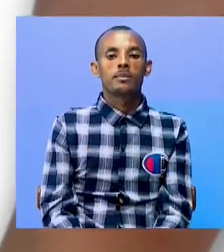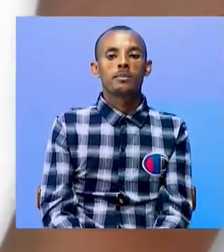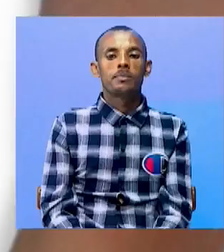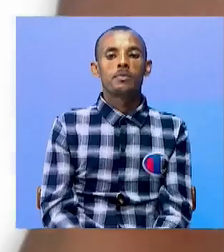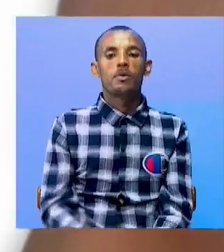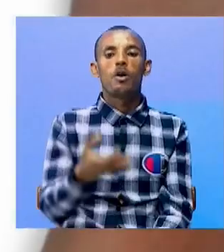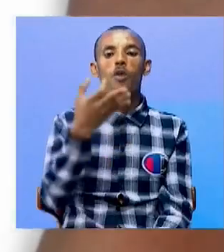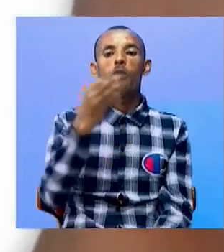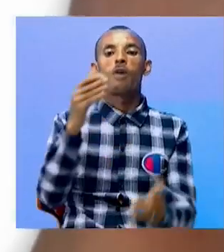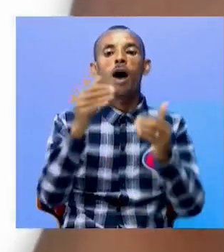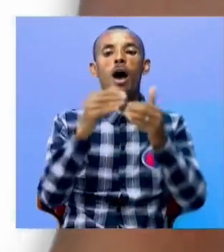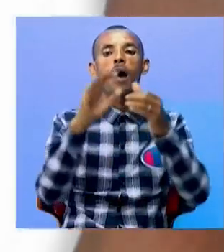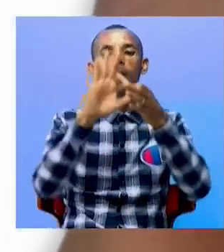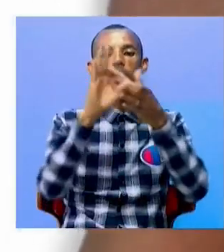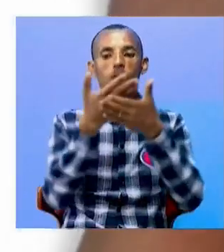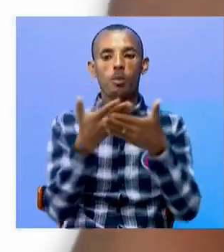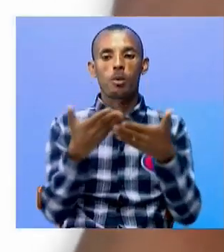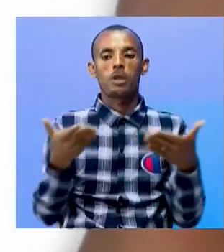of an equation, and